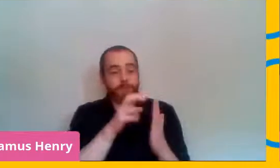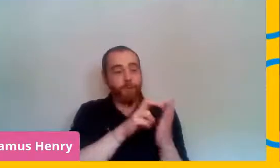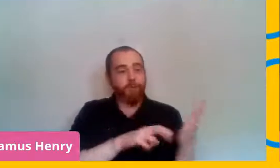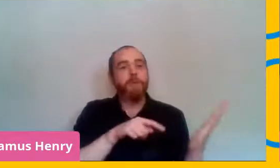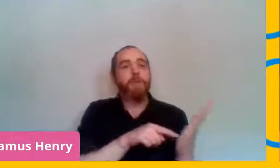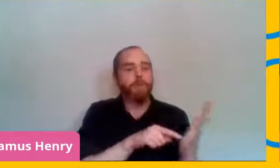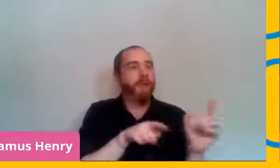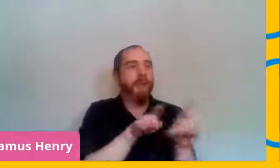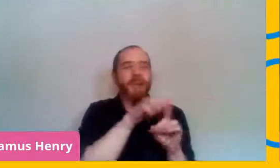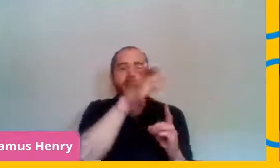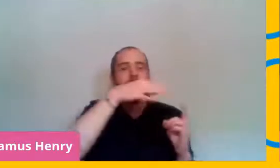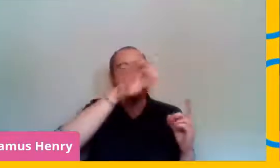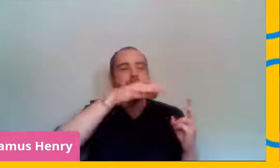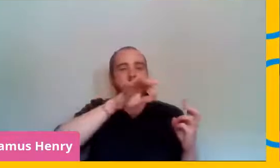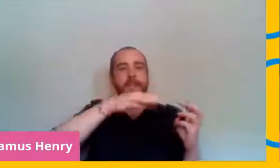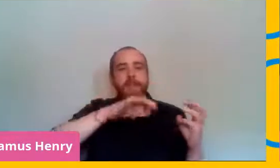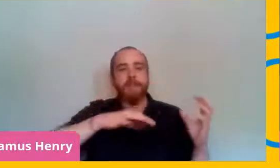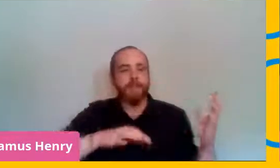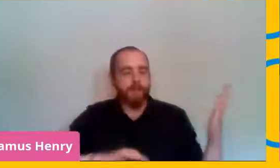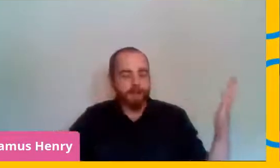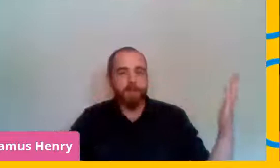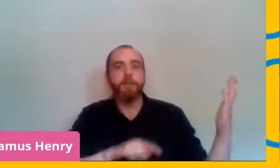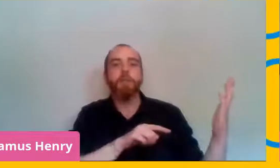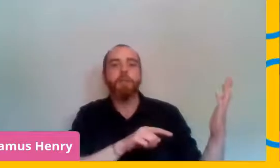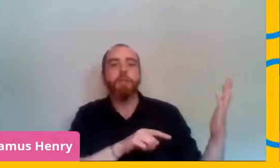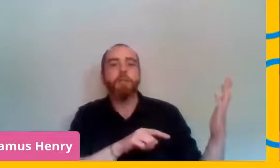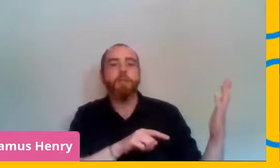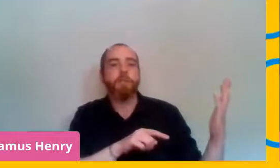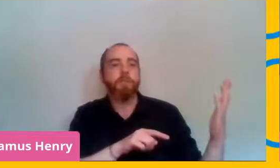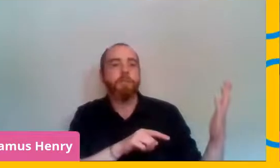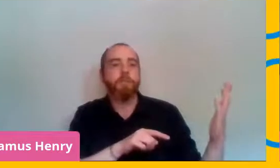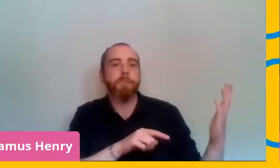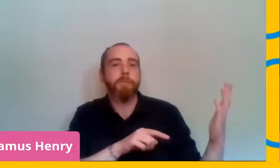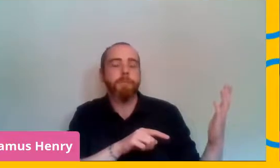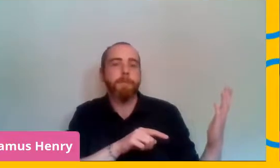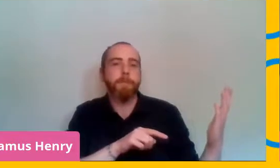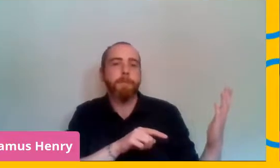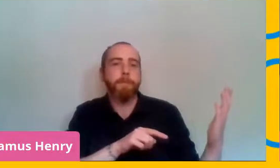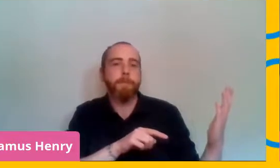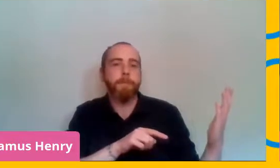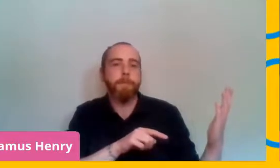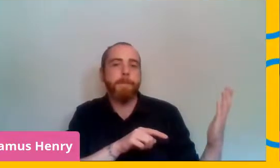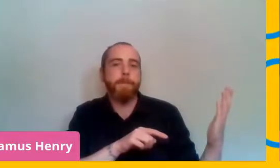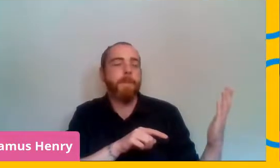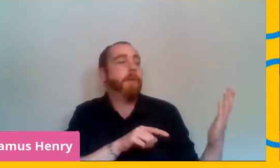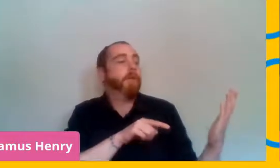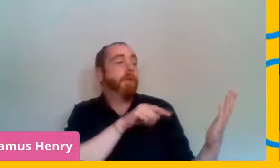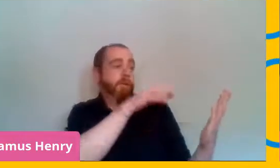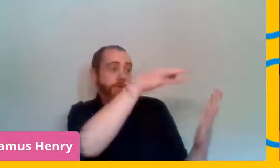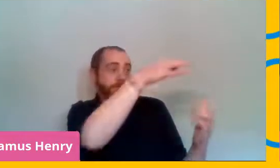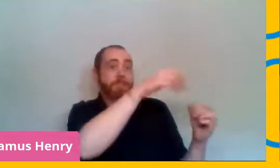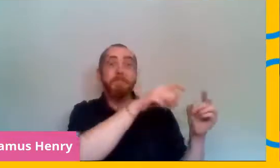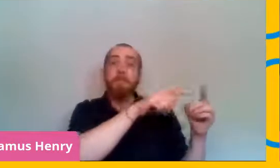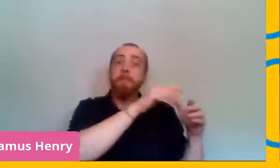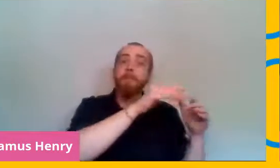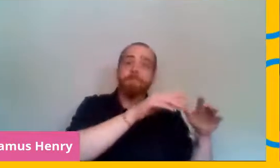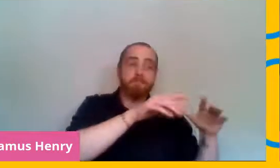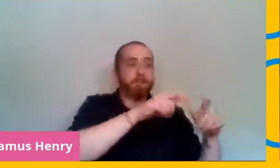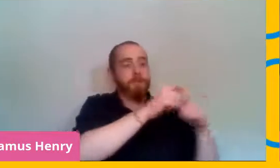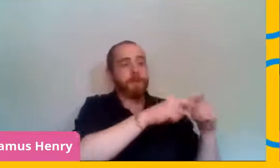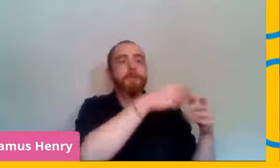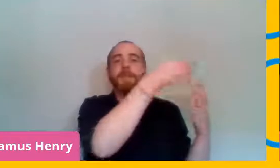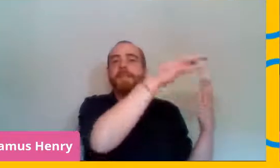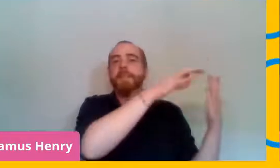box tick the ratio of BAME staff employed by the uni rather than implementing that through fixed, through more